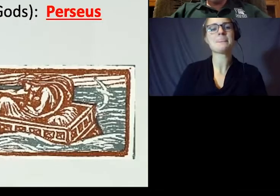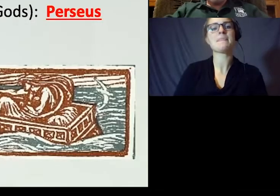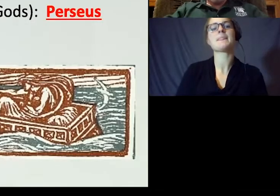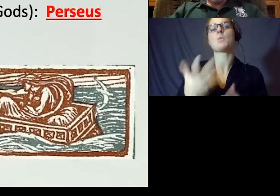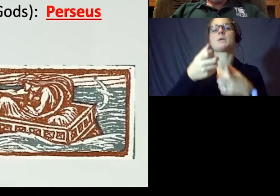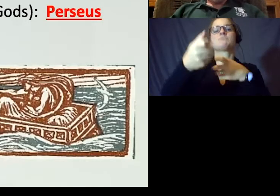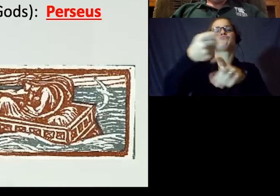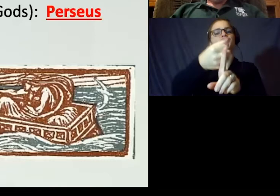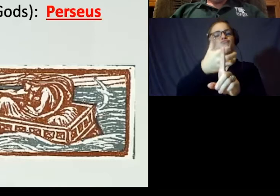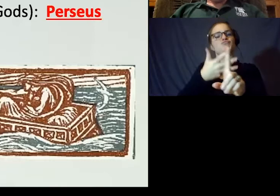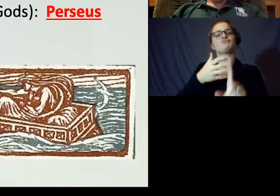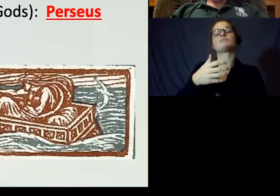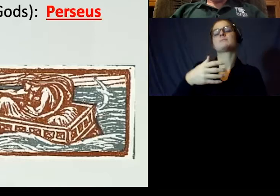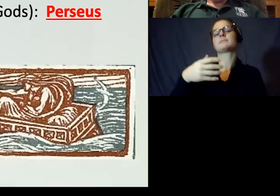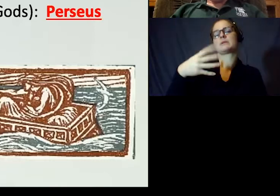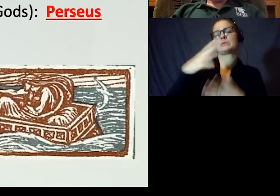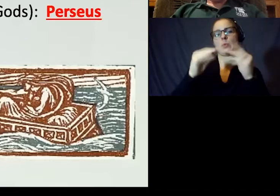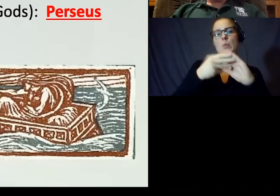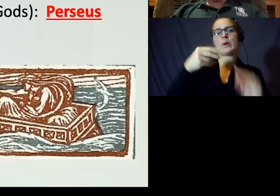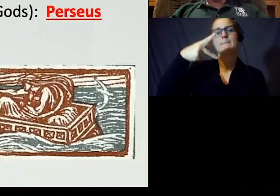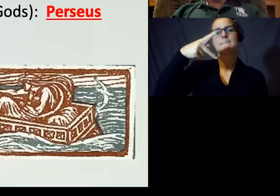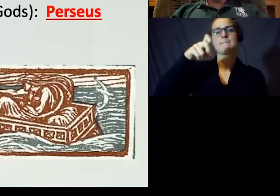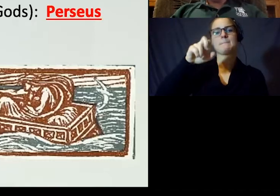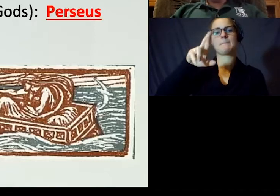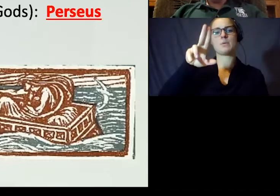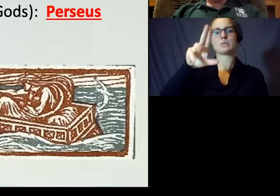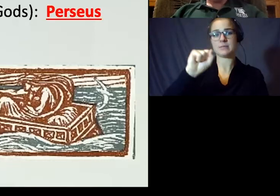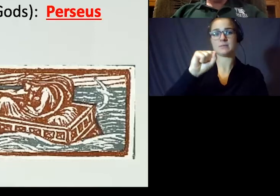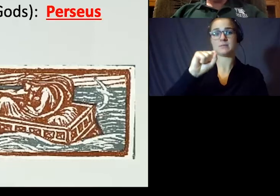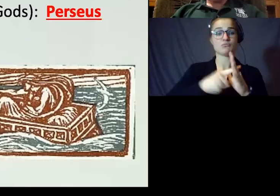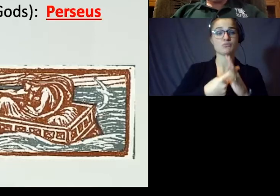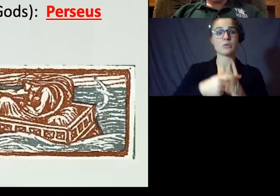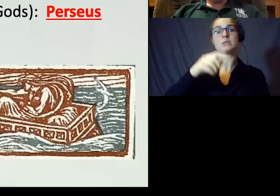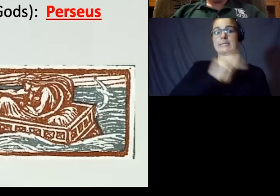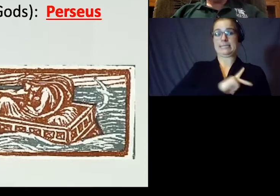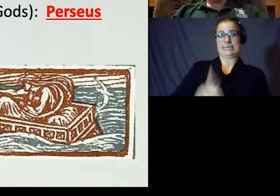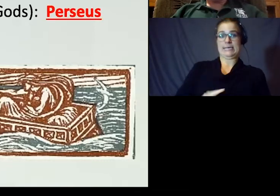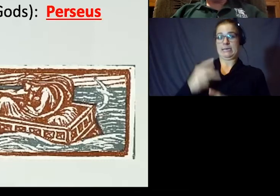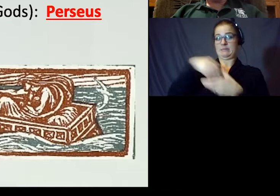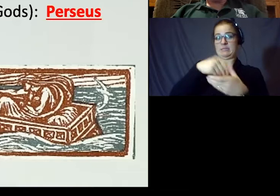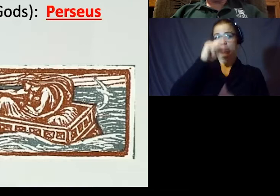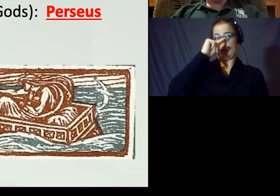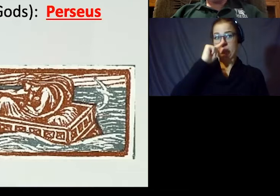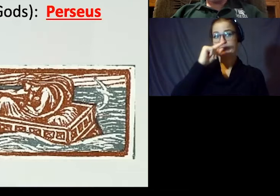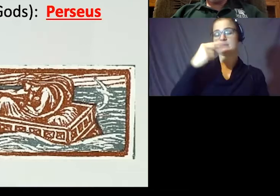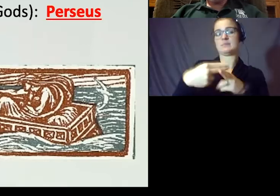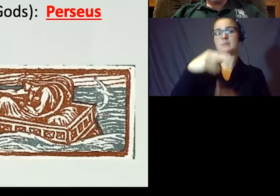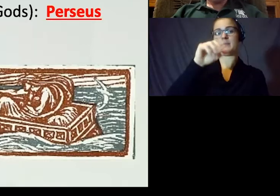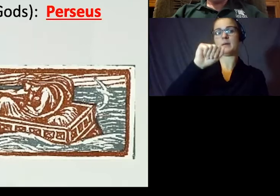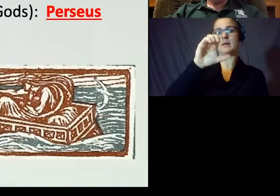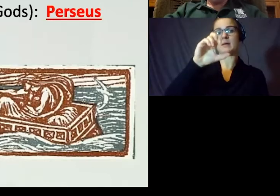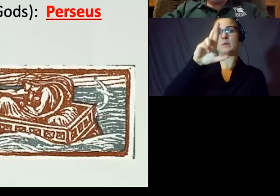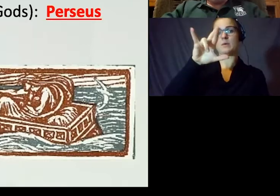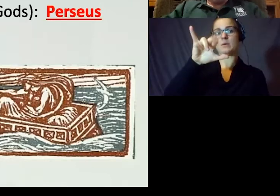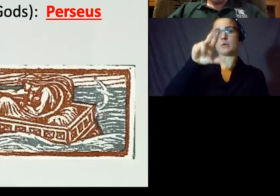Perseus. It begins with a man named Acrisius, who was a king in Greece, and he had a problem because he had no male heir to pass